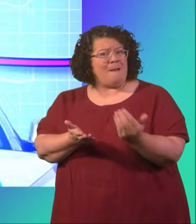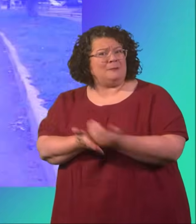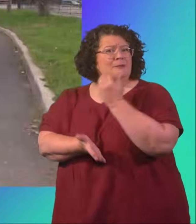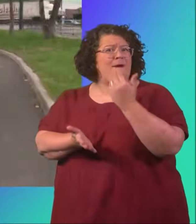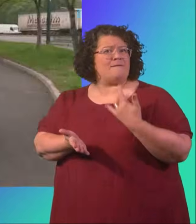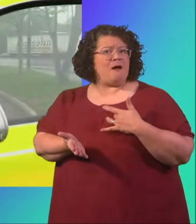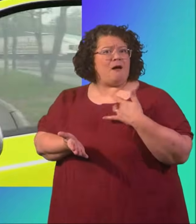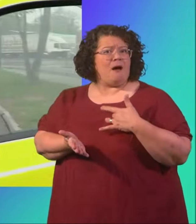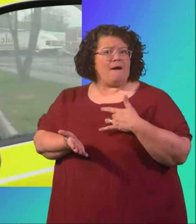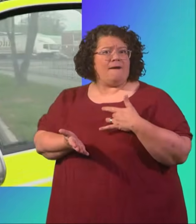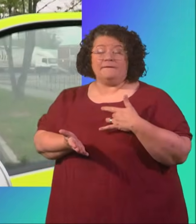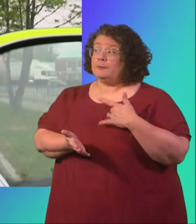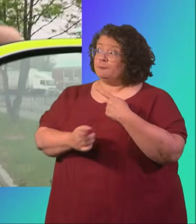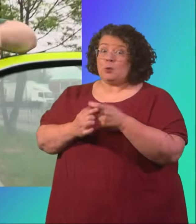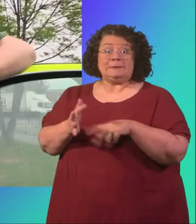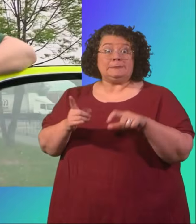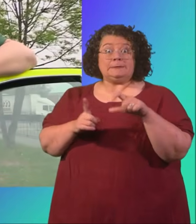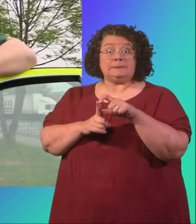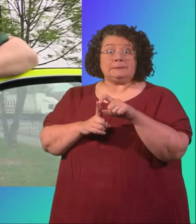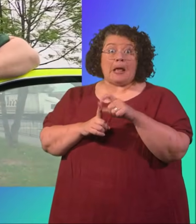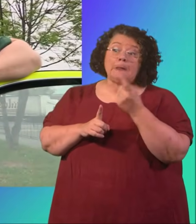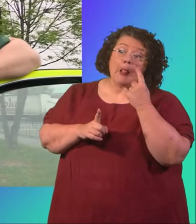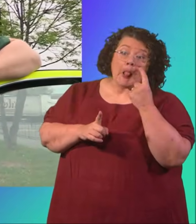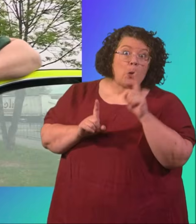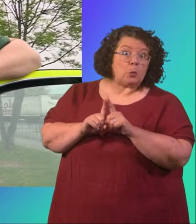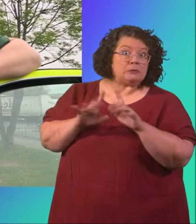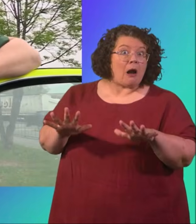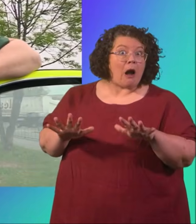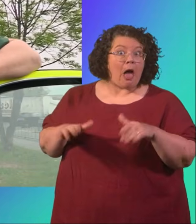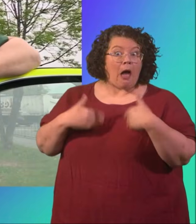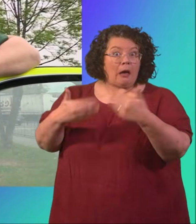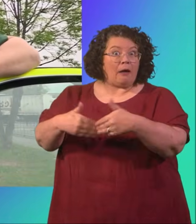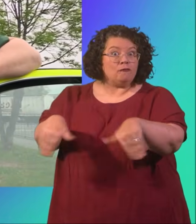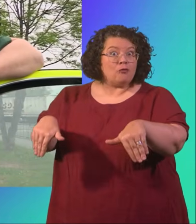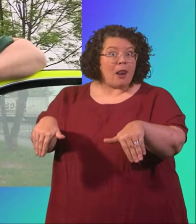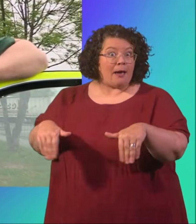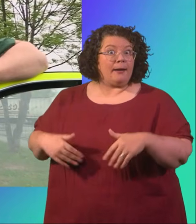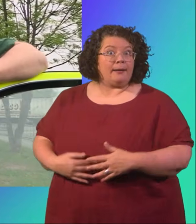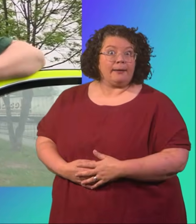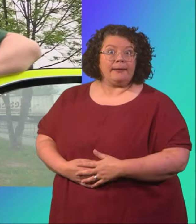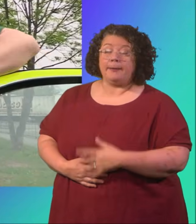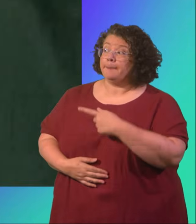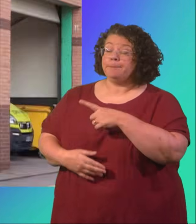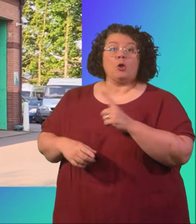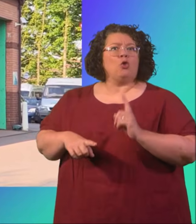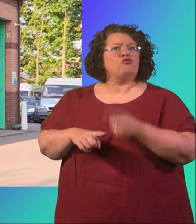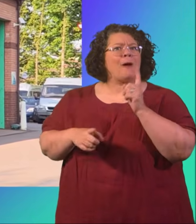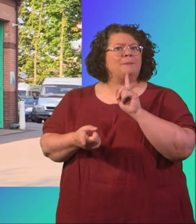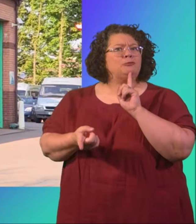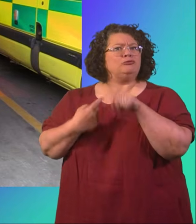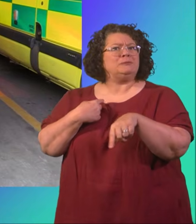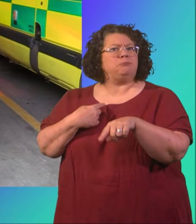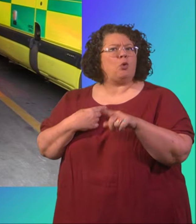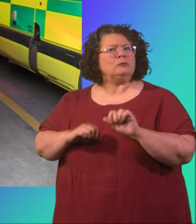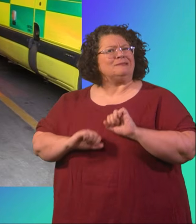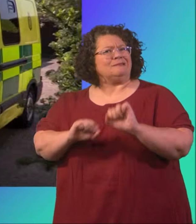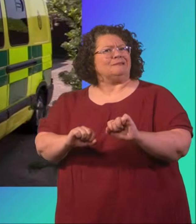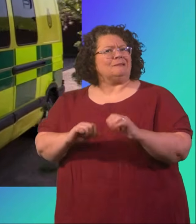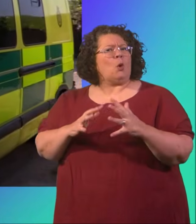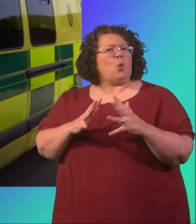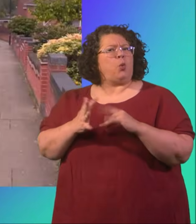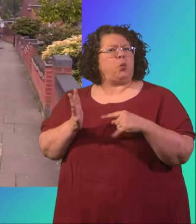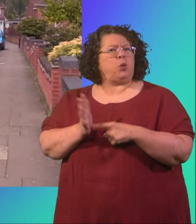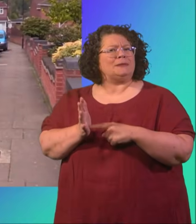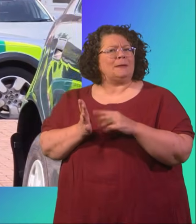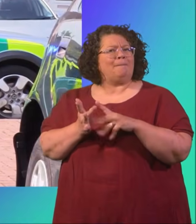the front line. This rapid response vehicle belongs to the West Midlands Ambulance Service. It's one of over 800 vehicles